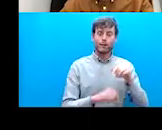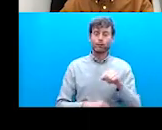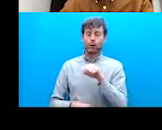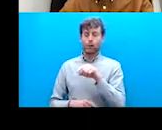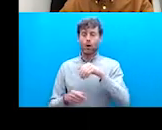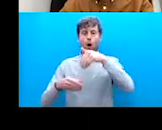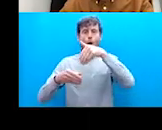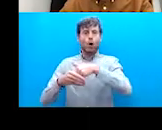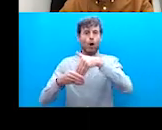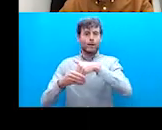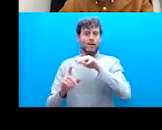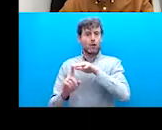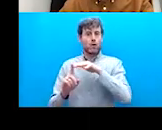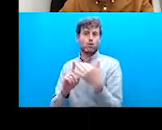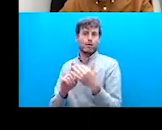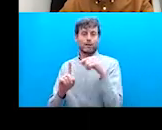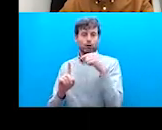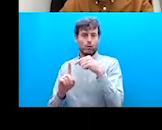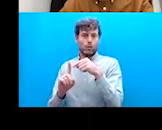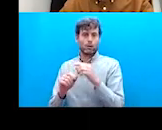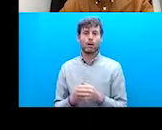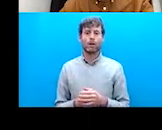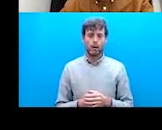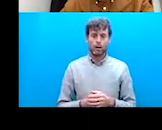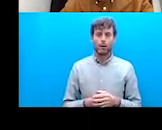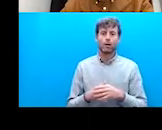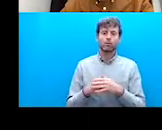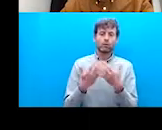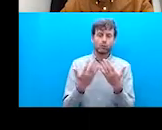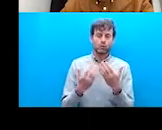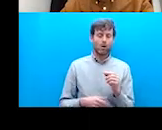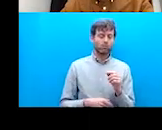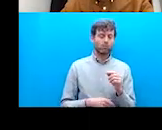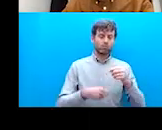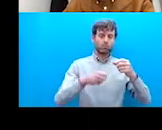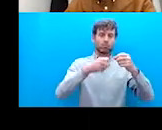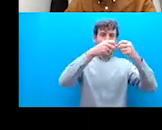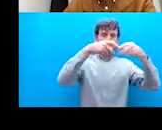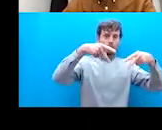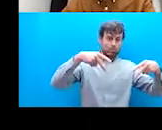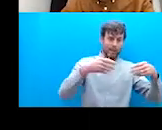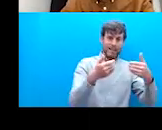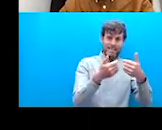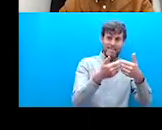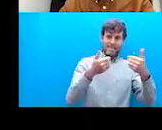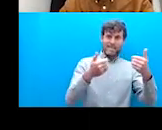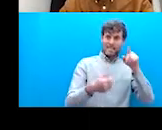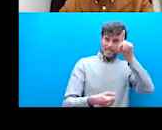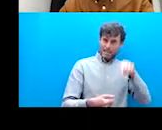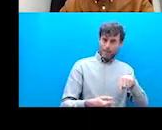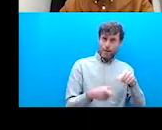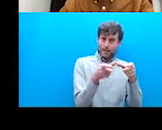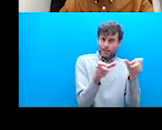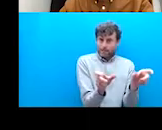words are separated by a natural syntactic boundary, what we call the cut condition. So in this